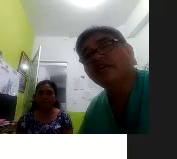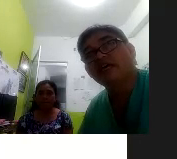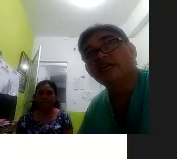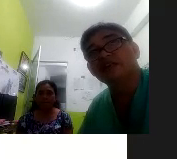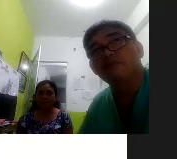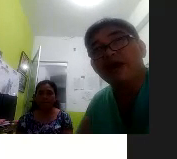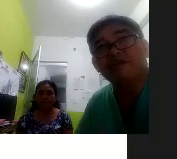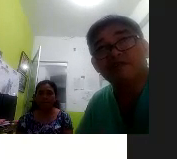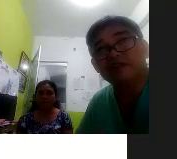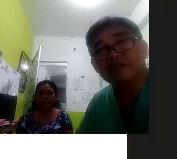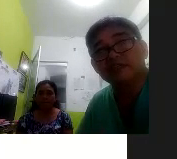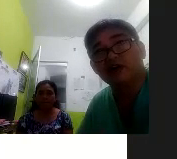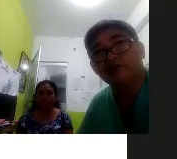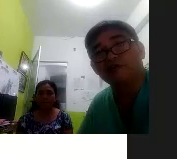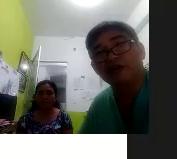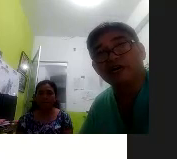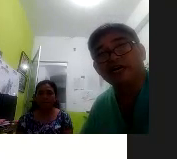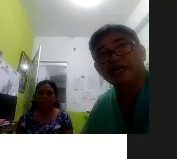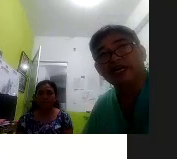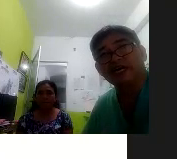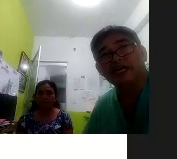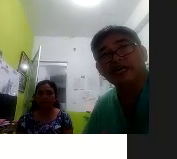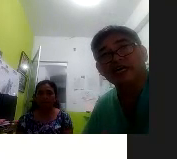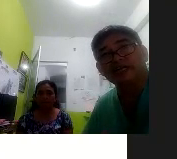see the benefits of